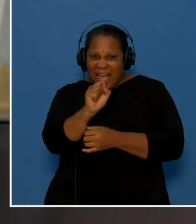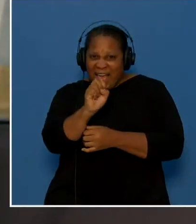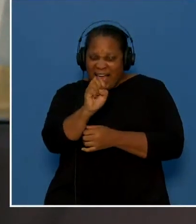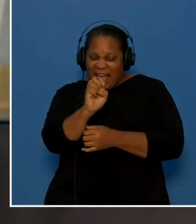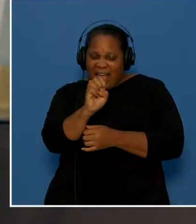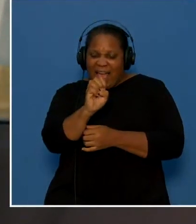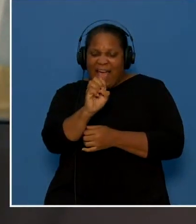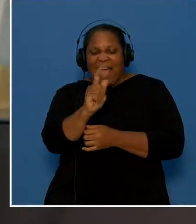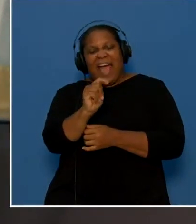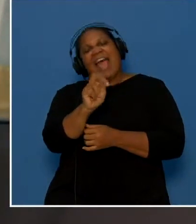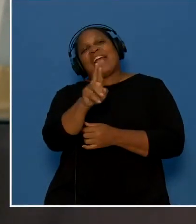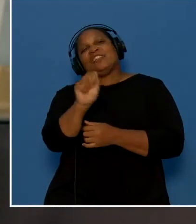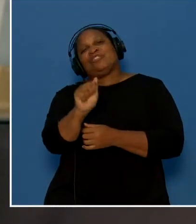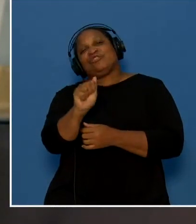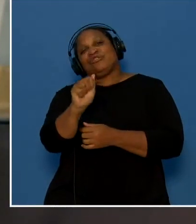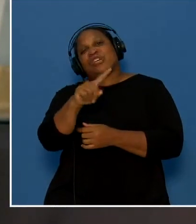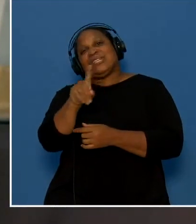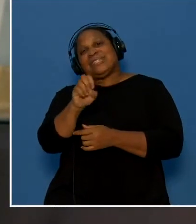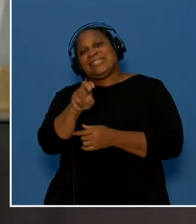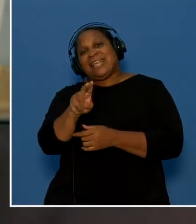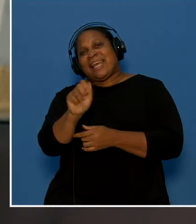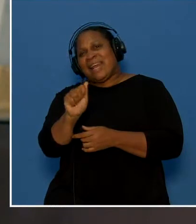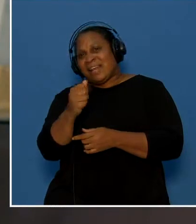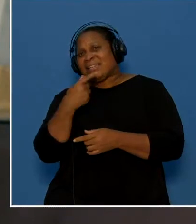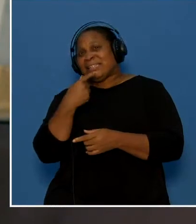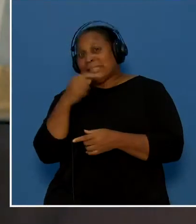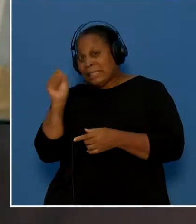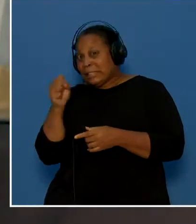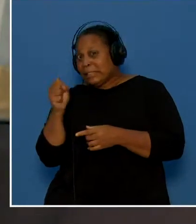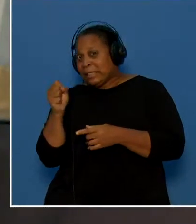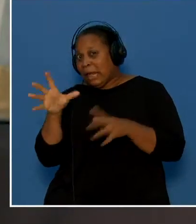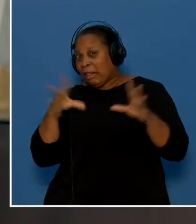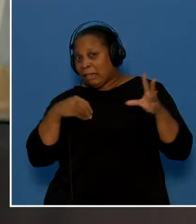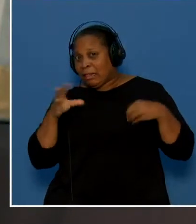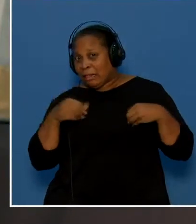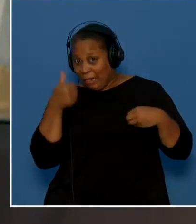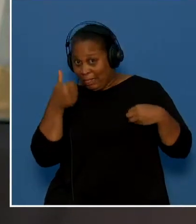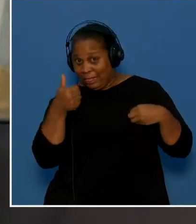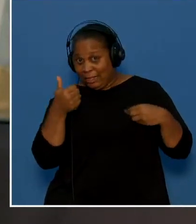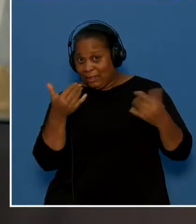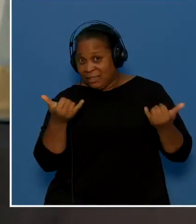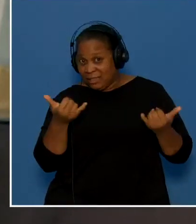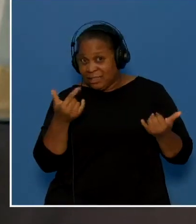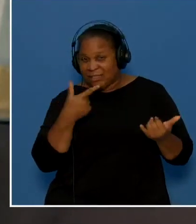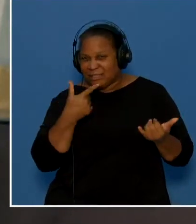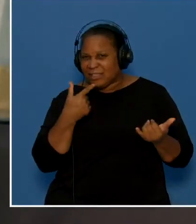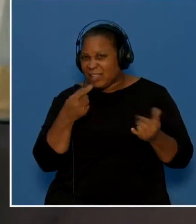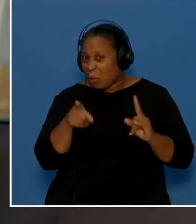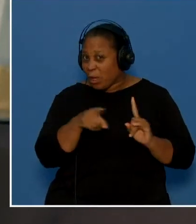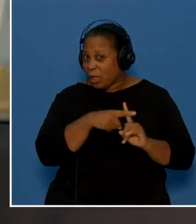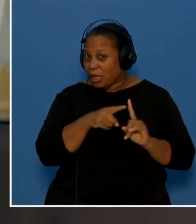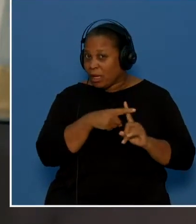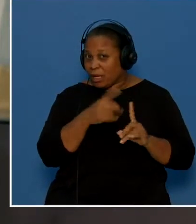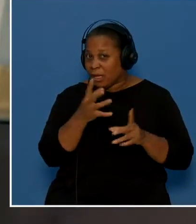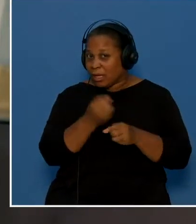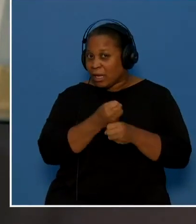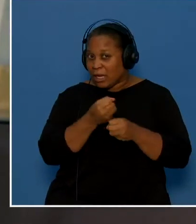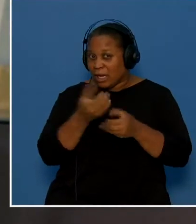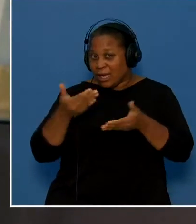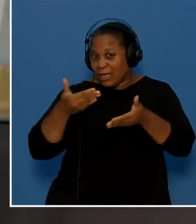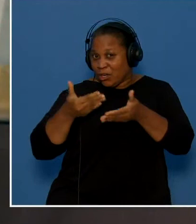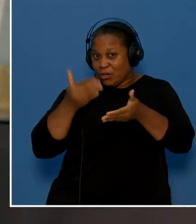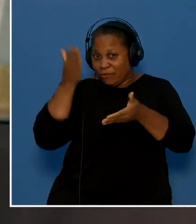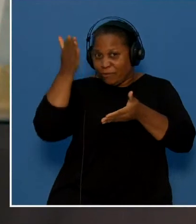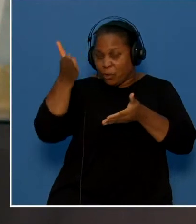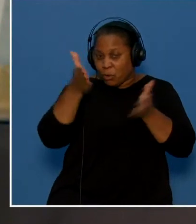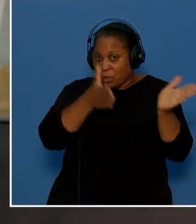AstraZeneca/Oxford vaccine, which I understand got some green lights today. Yes. Are we optimistic about getting that within the near future? And is